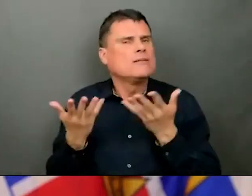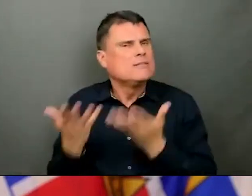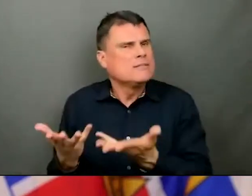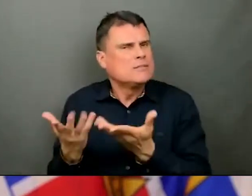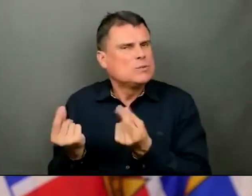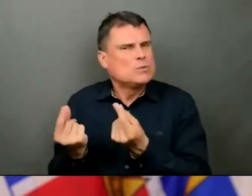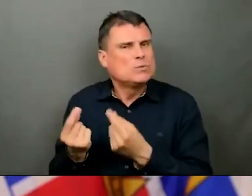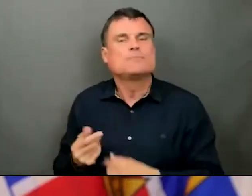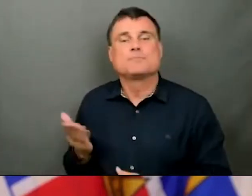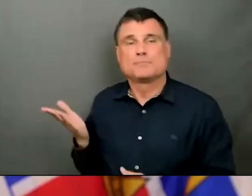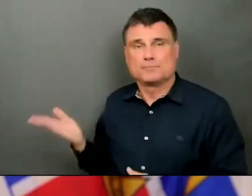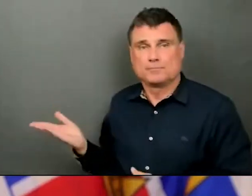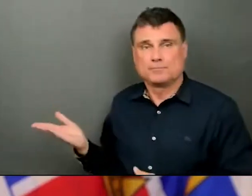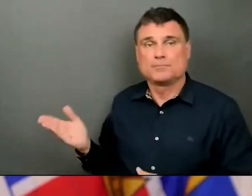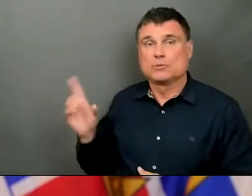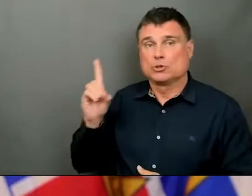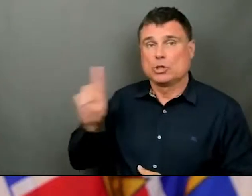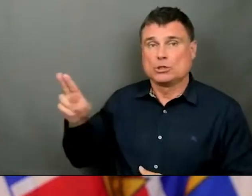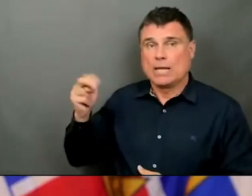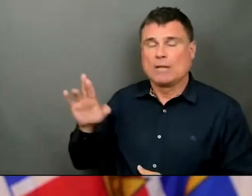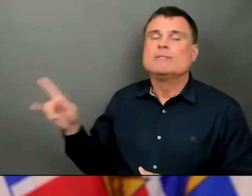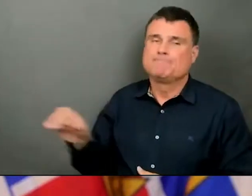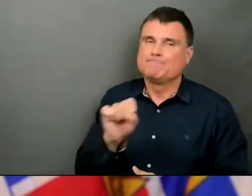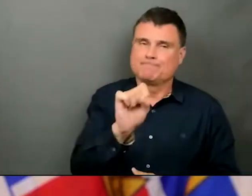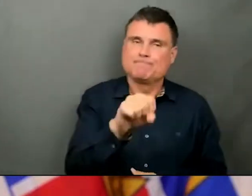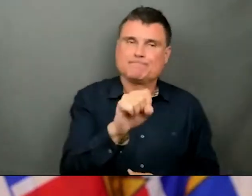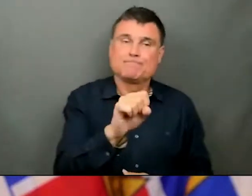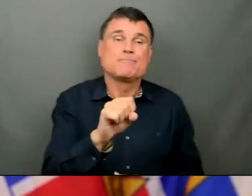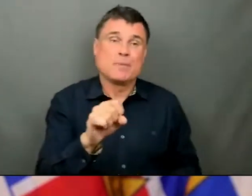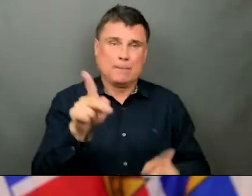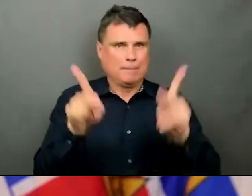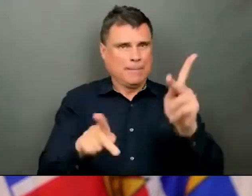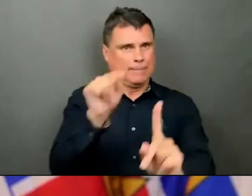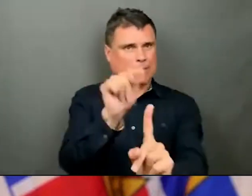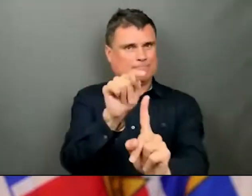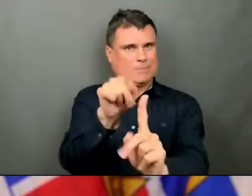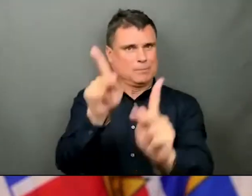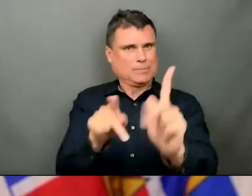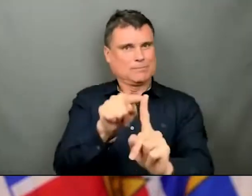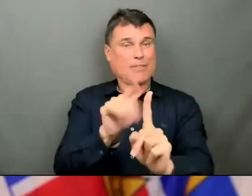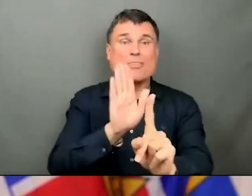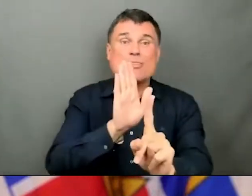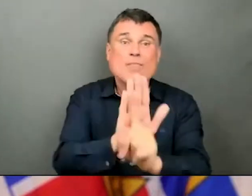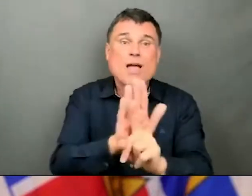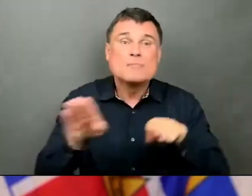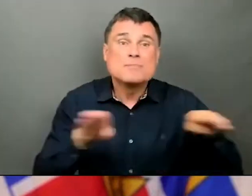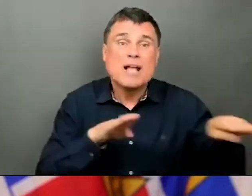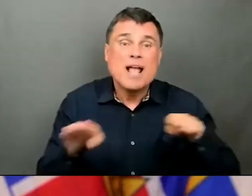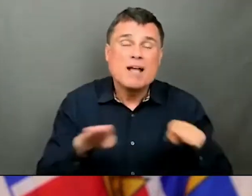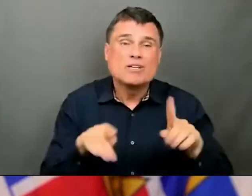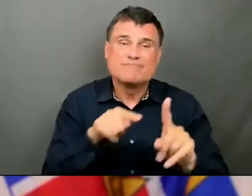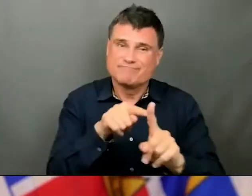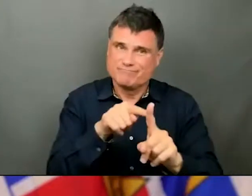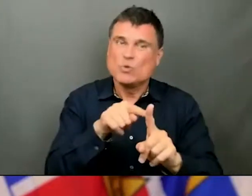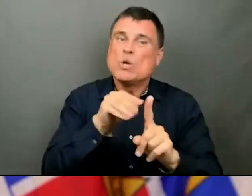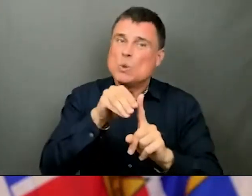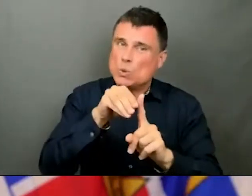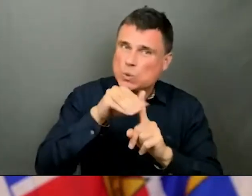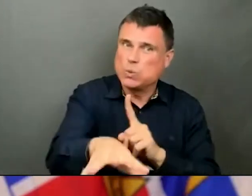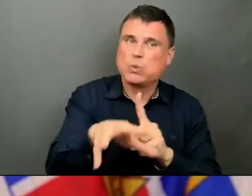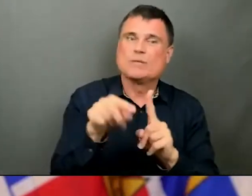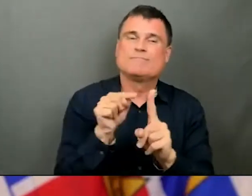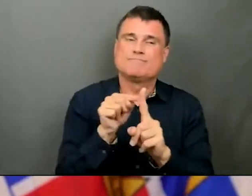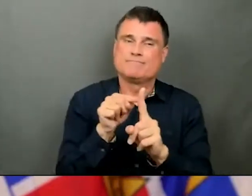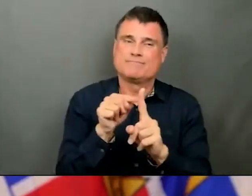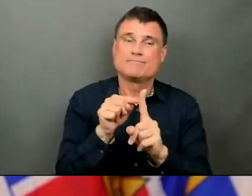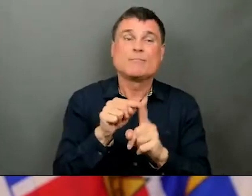about human behavior, and we've known that from the beginning. There is a certain amount of enforcement that we can